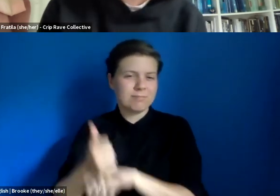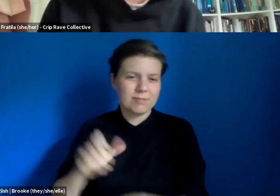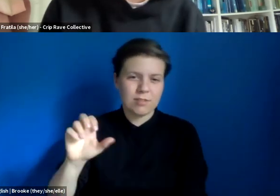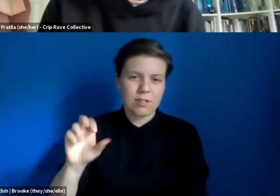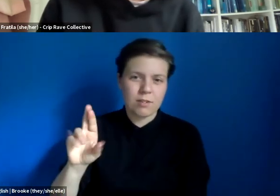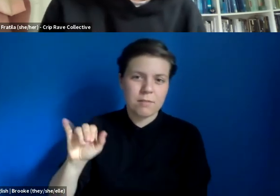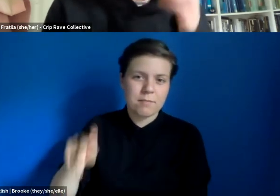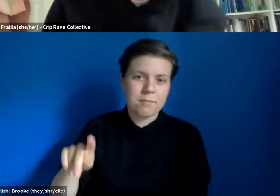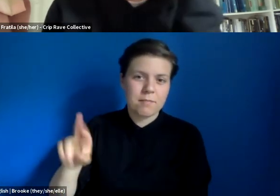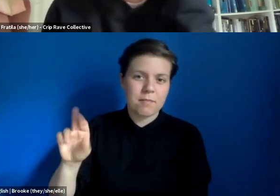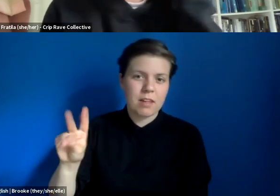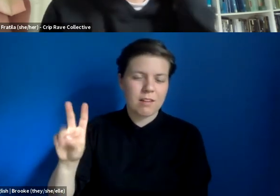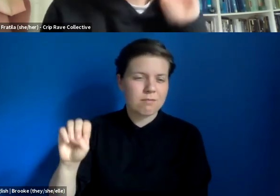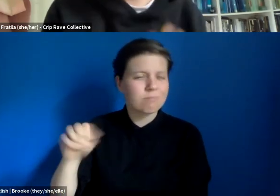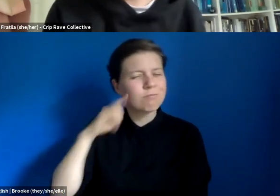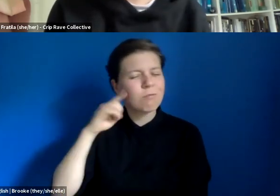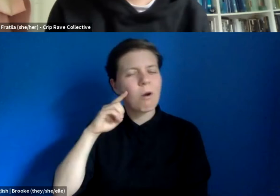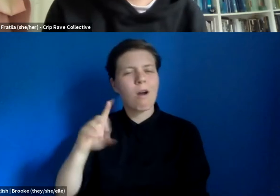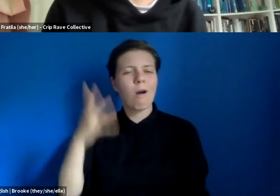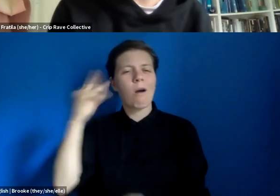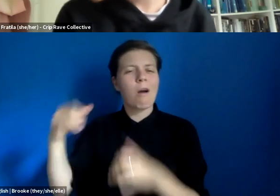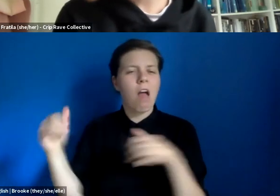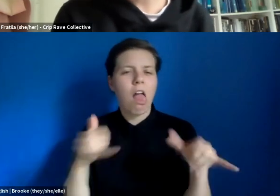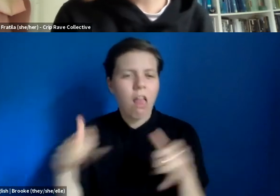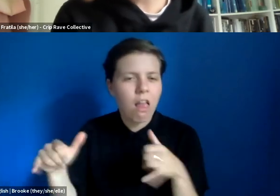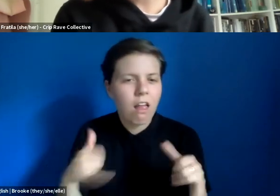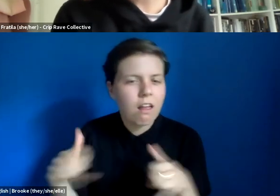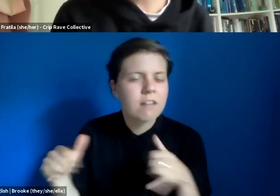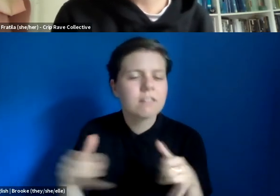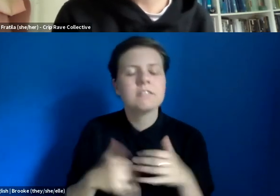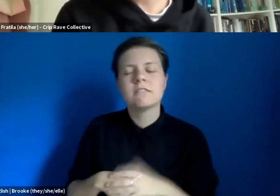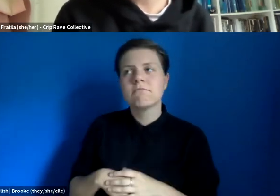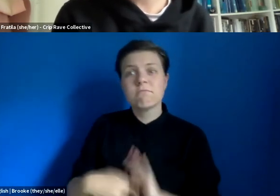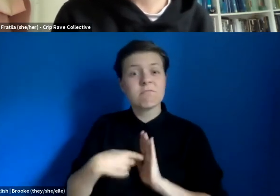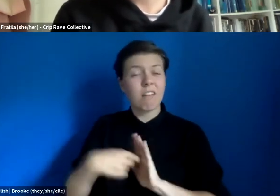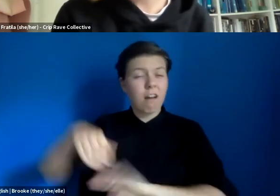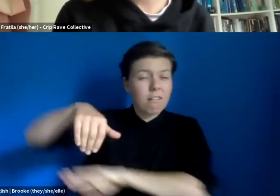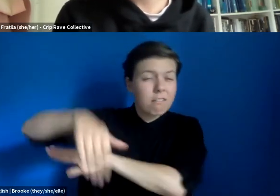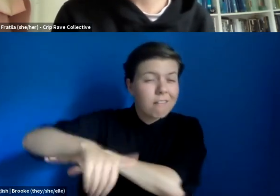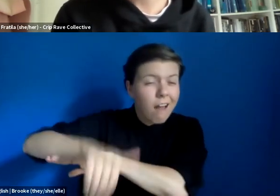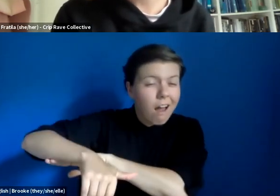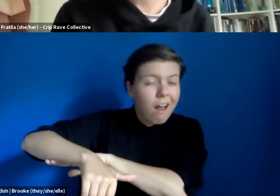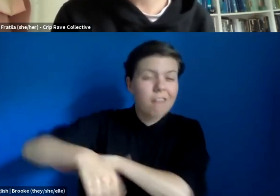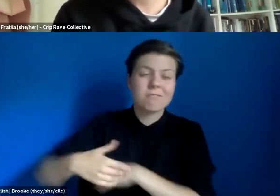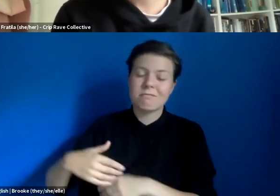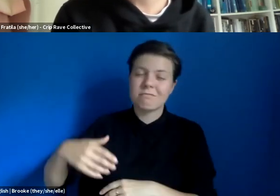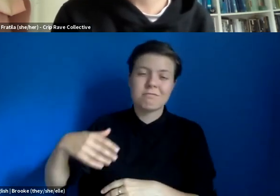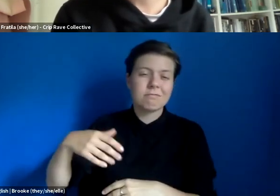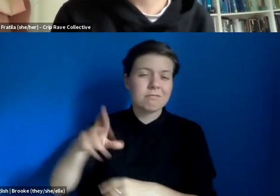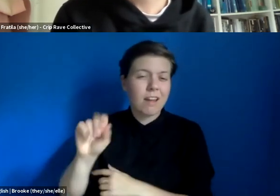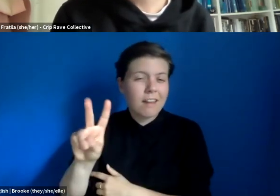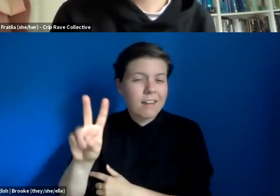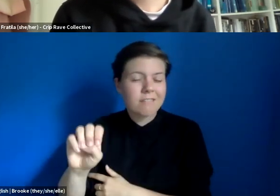spaces and making raves more accessible. And we both love electronic music,